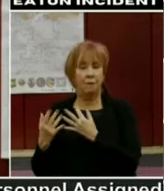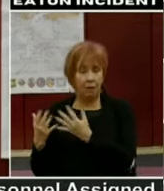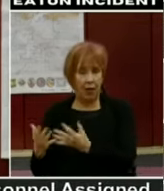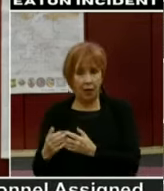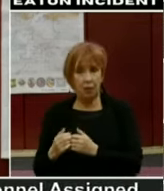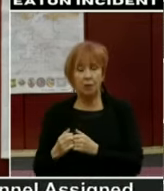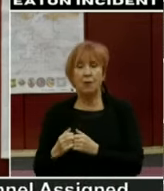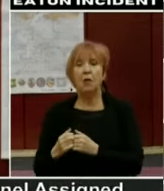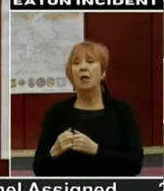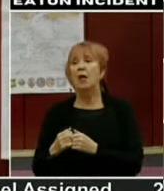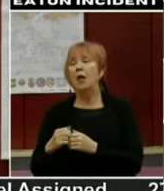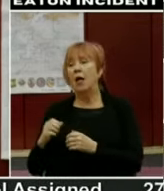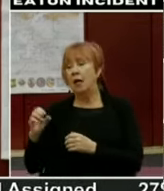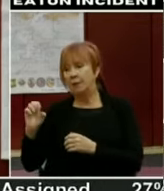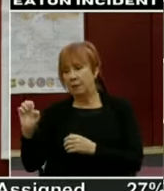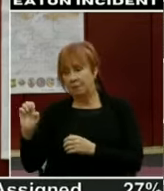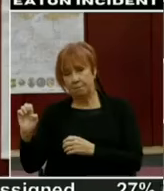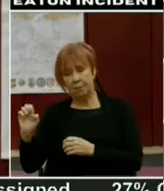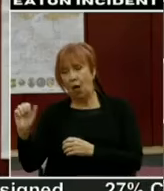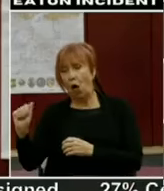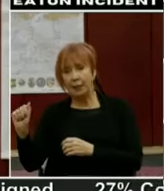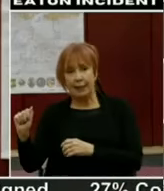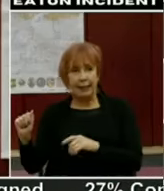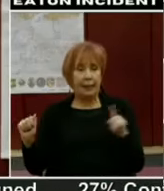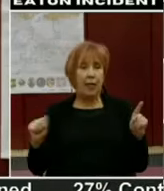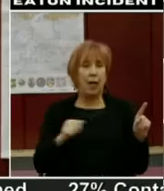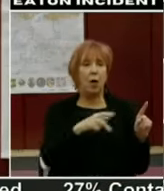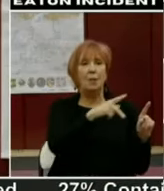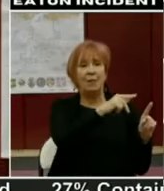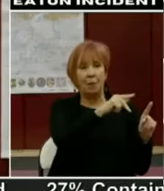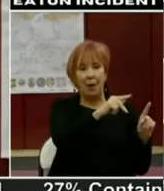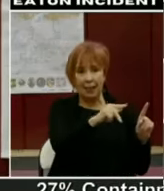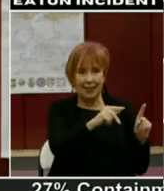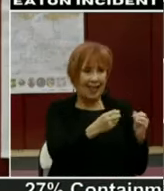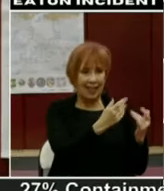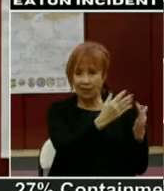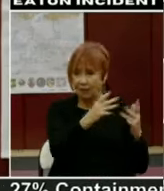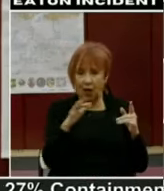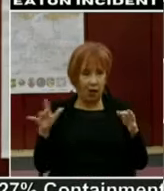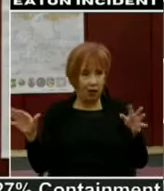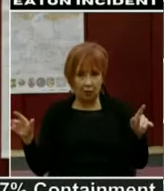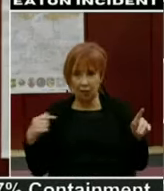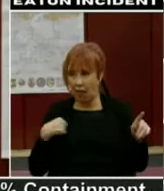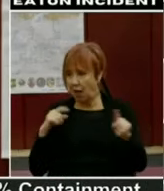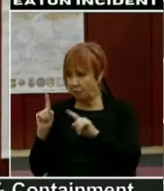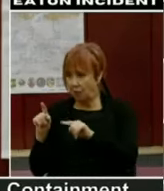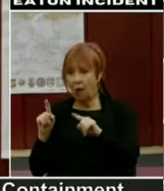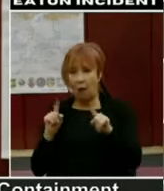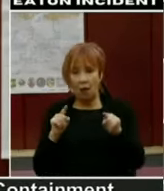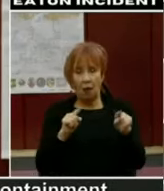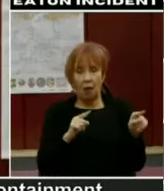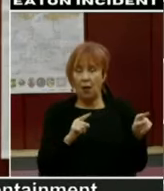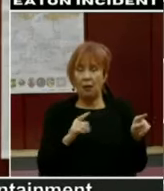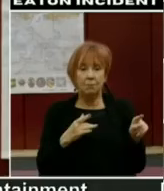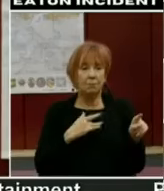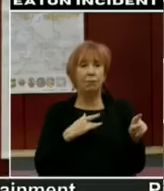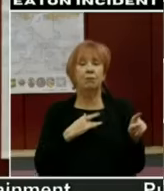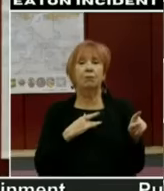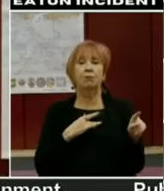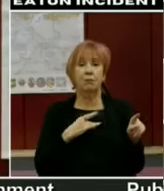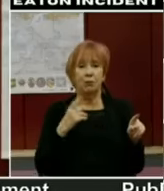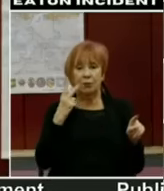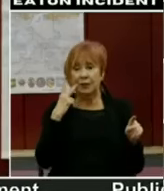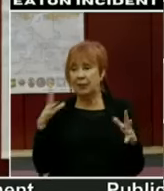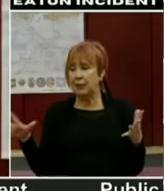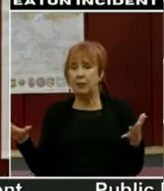the Palisade fire. As I spend time in those areas, it tugs at my heart seeing the